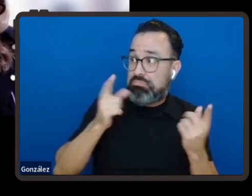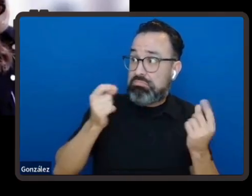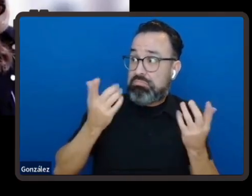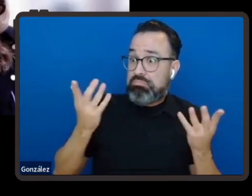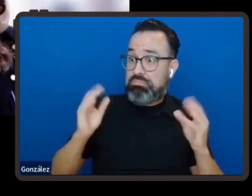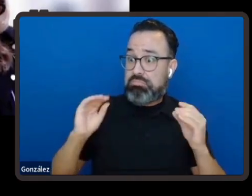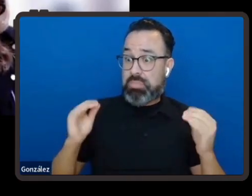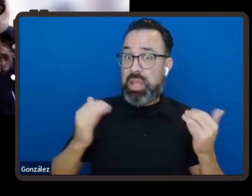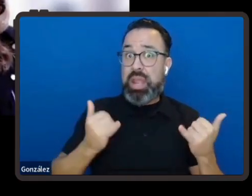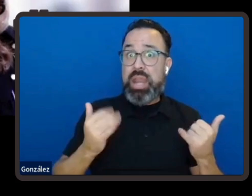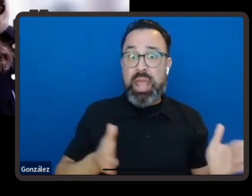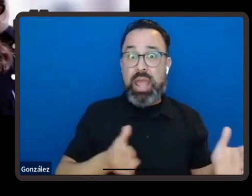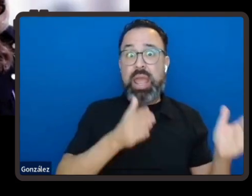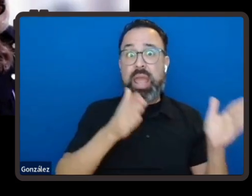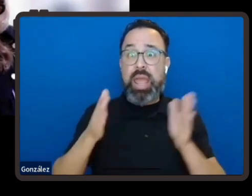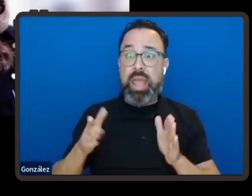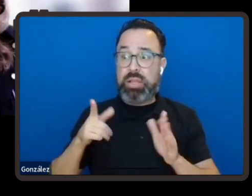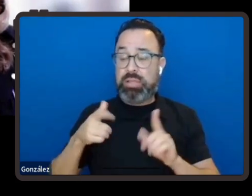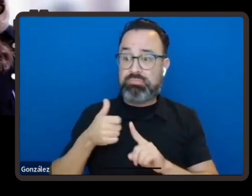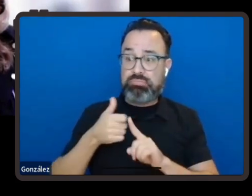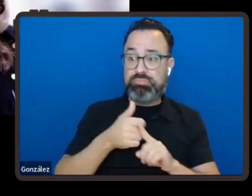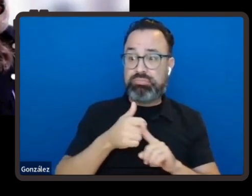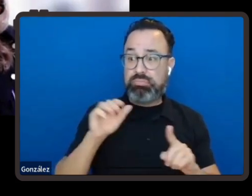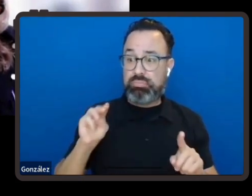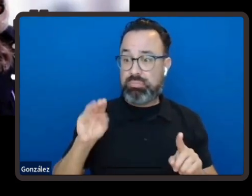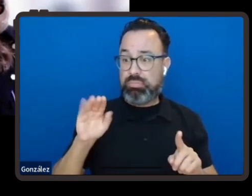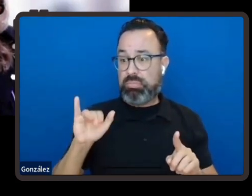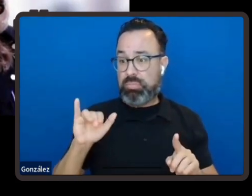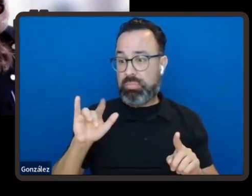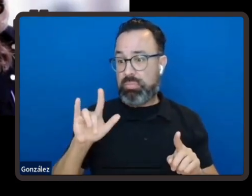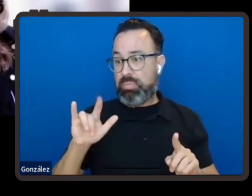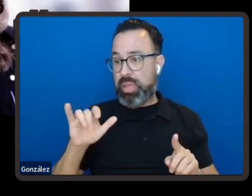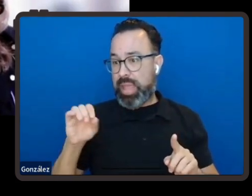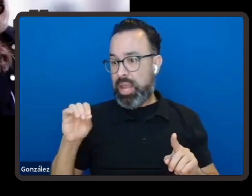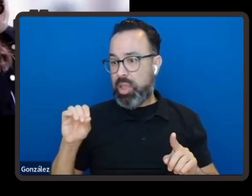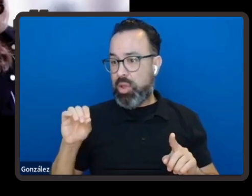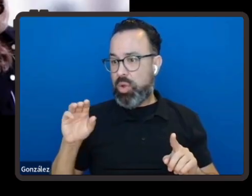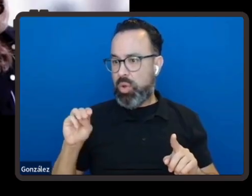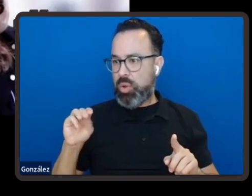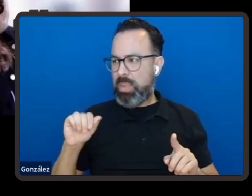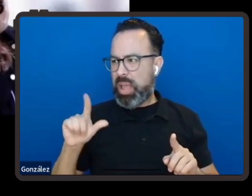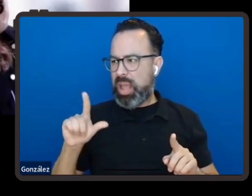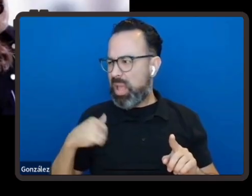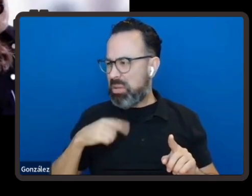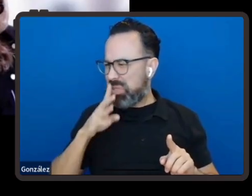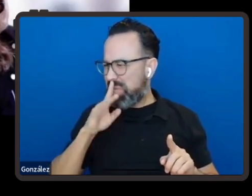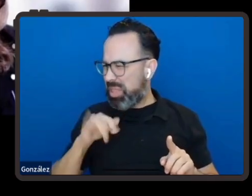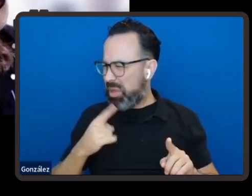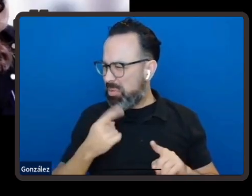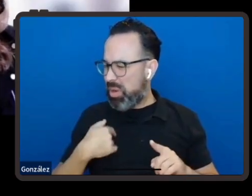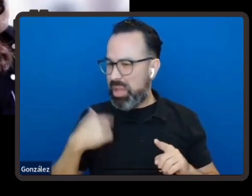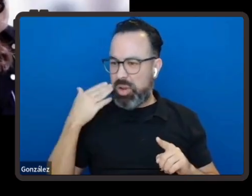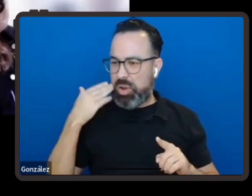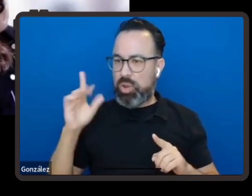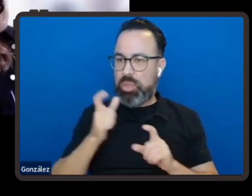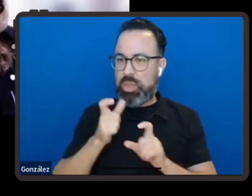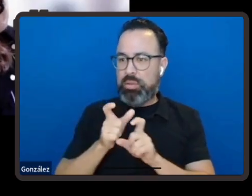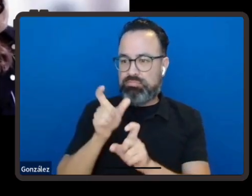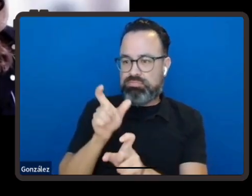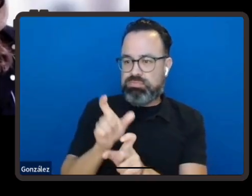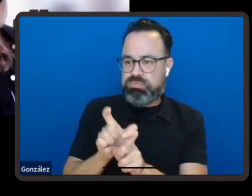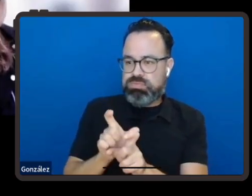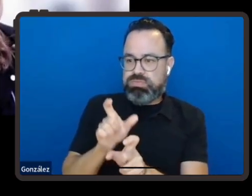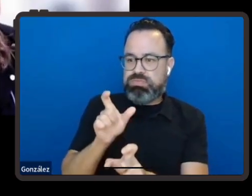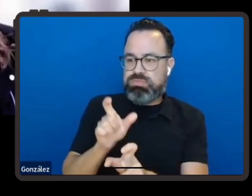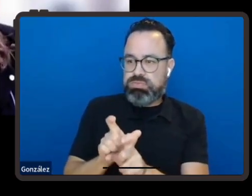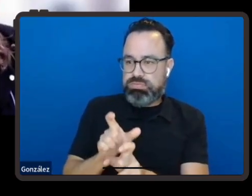with myelomalacia. I don't know if I've pronounced that right, I apologize. And disc compression. She's in a wheelchair now. We have